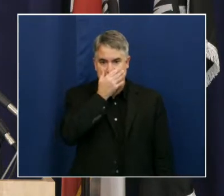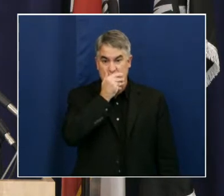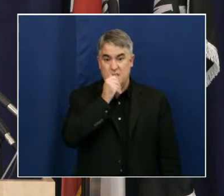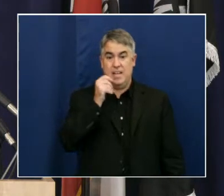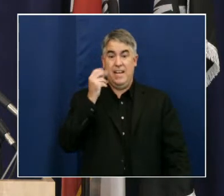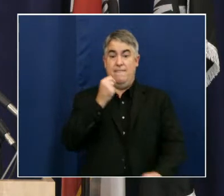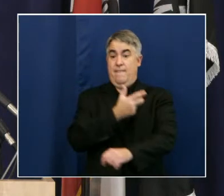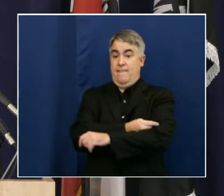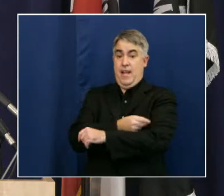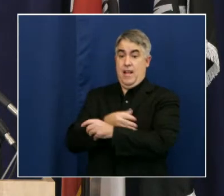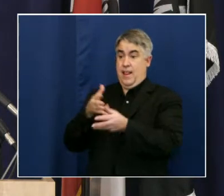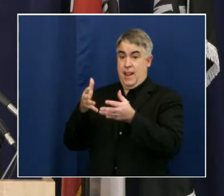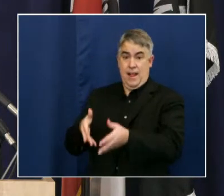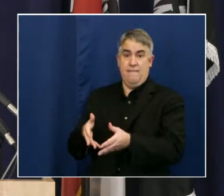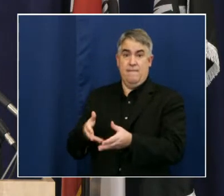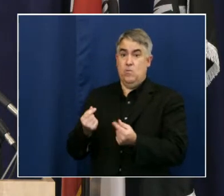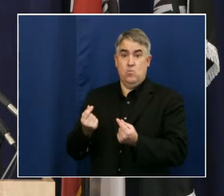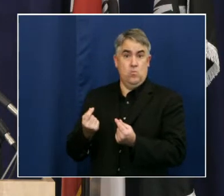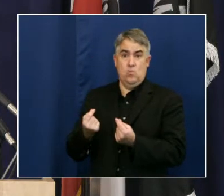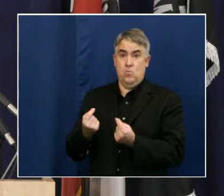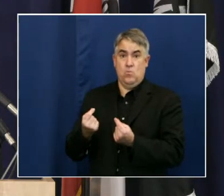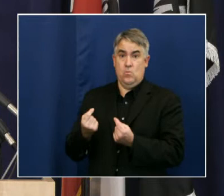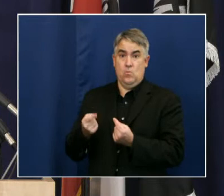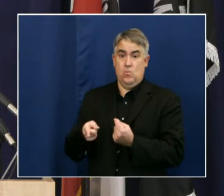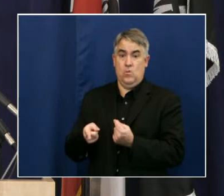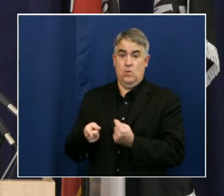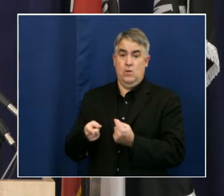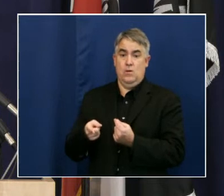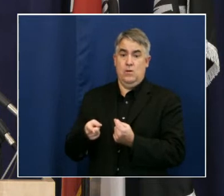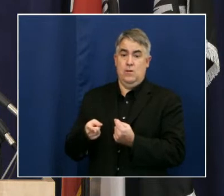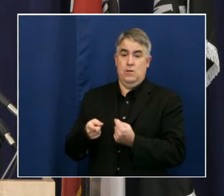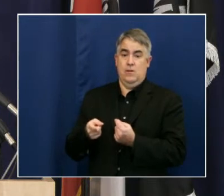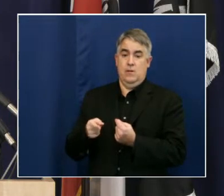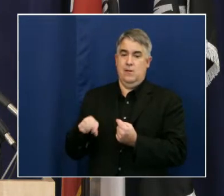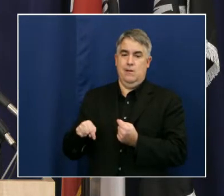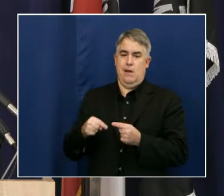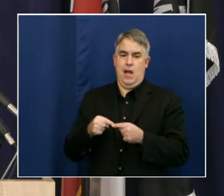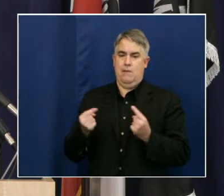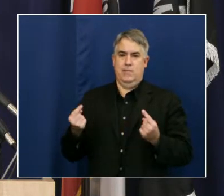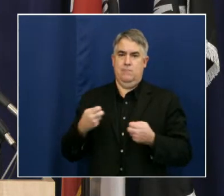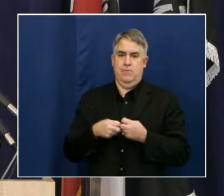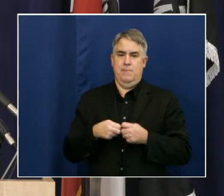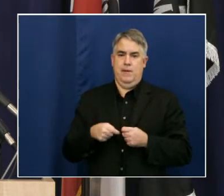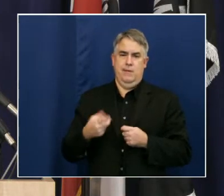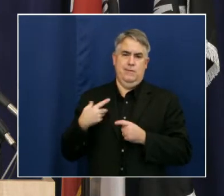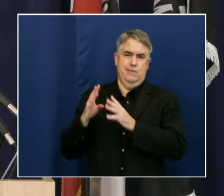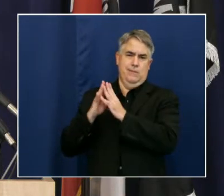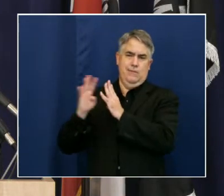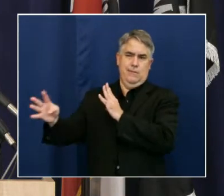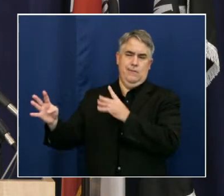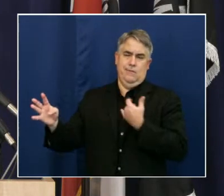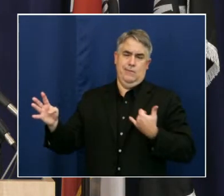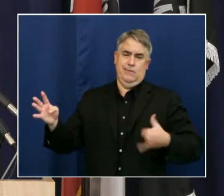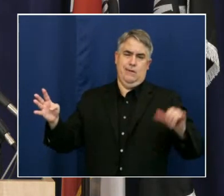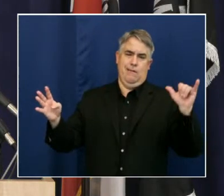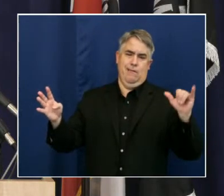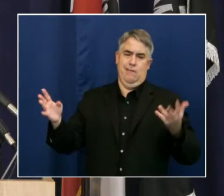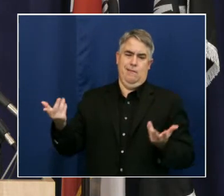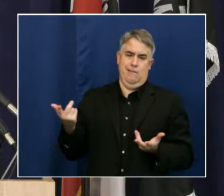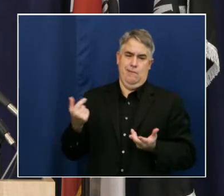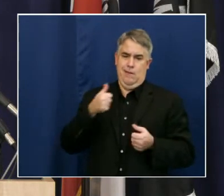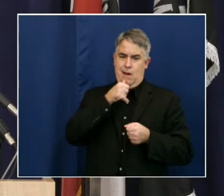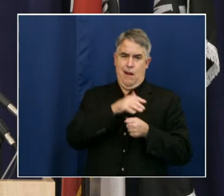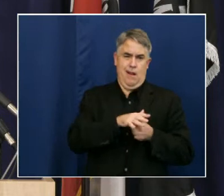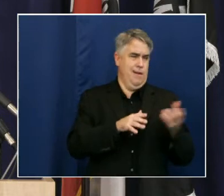will tell you in general, we have the opposite problem of we have significantly more people who want appointments than we have appointments available. And